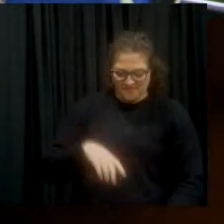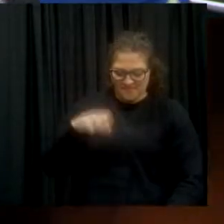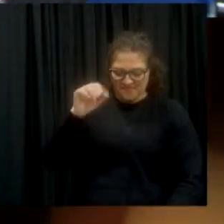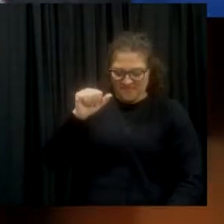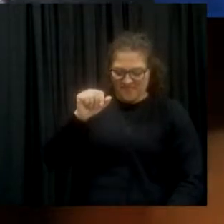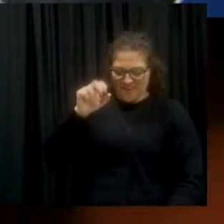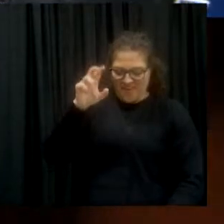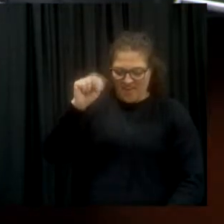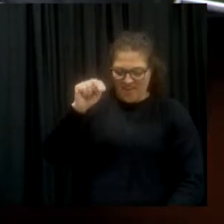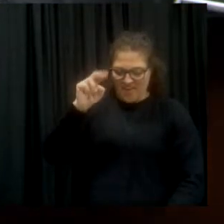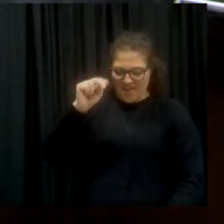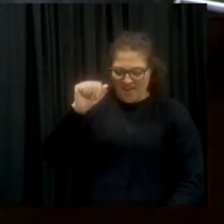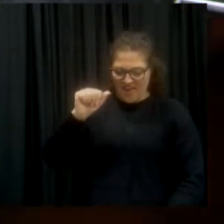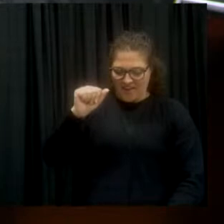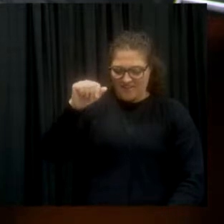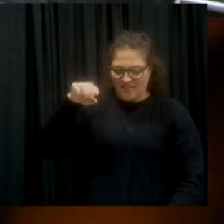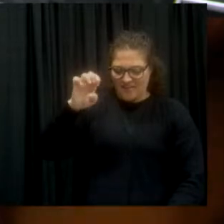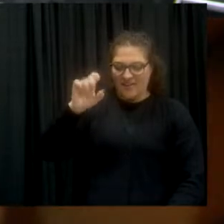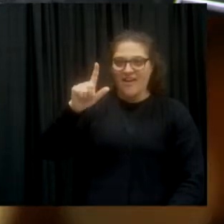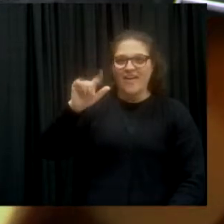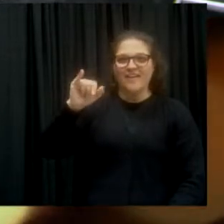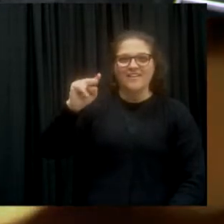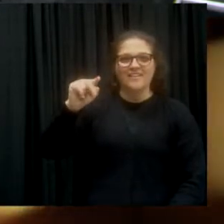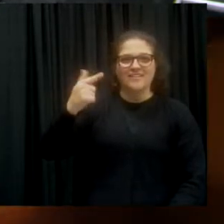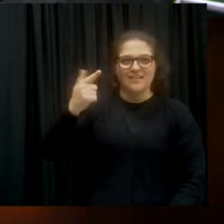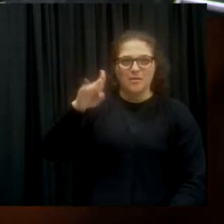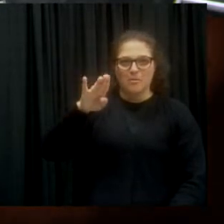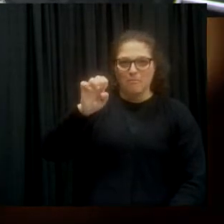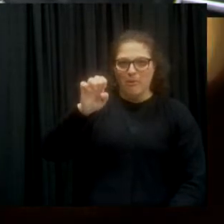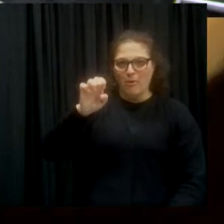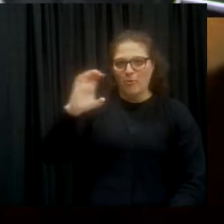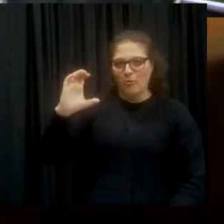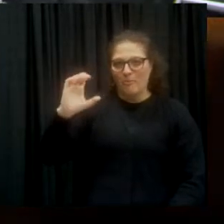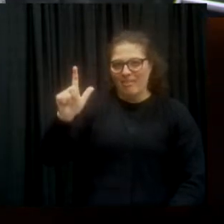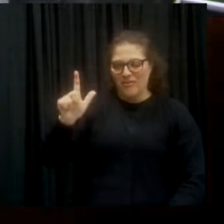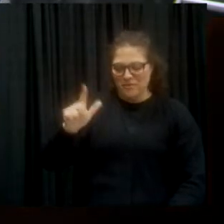Anna Ellingbo, cum laude.